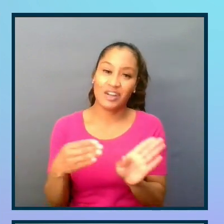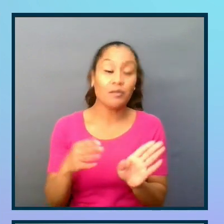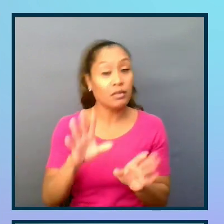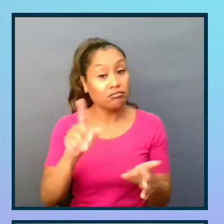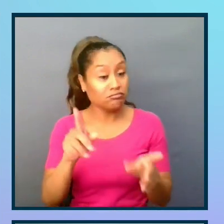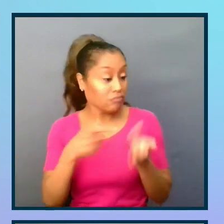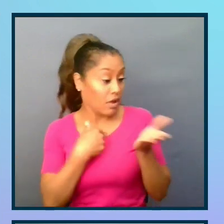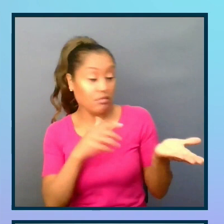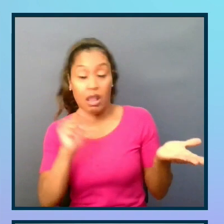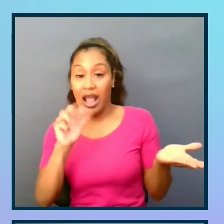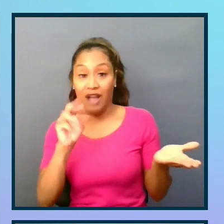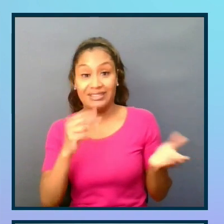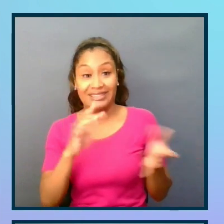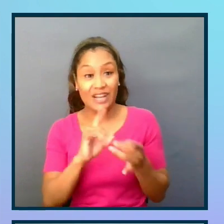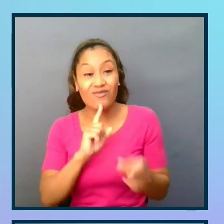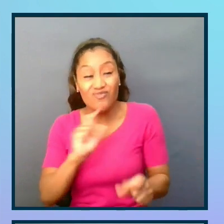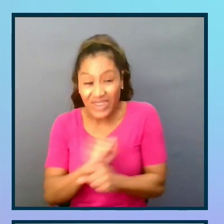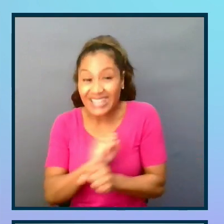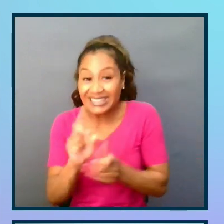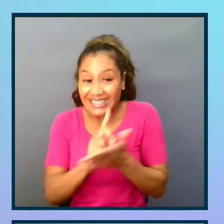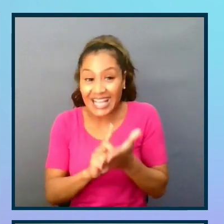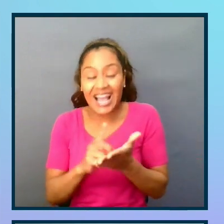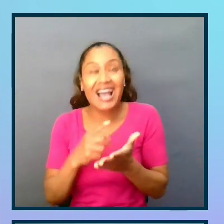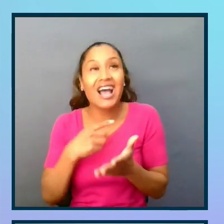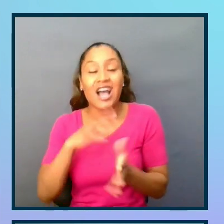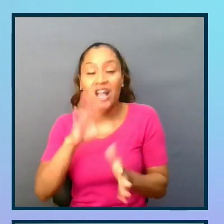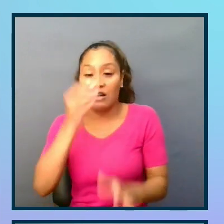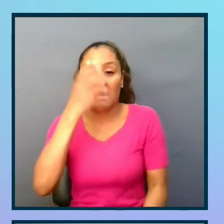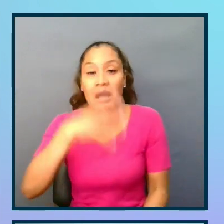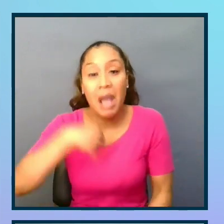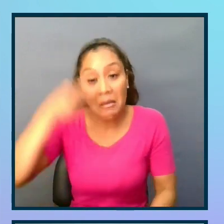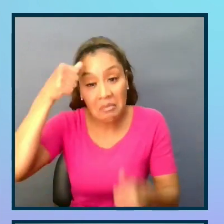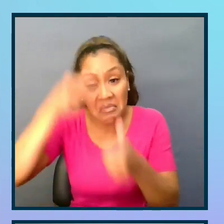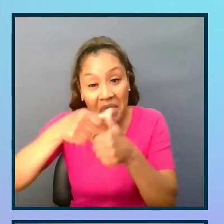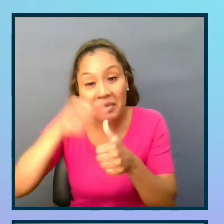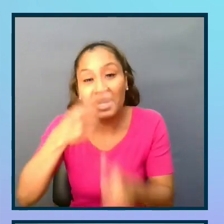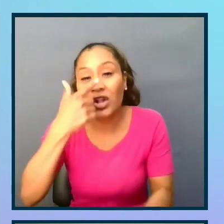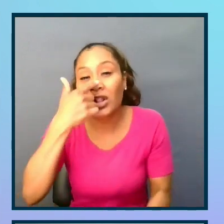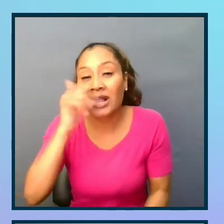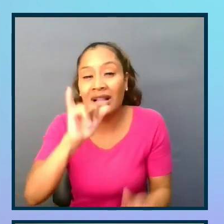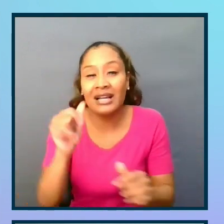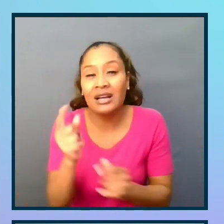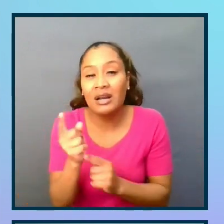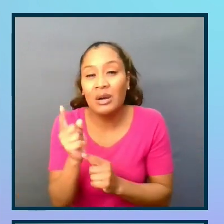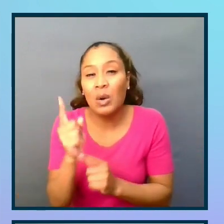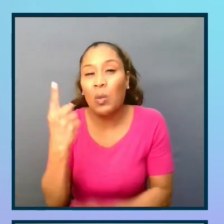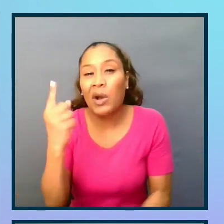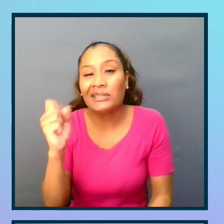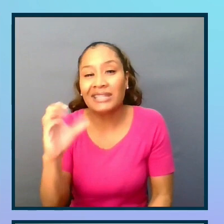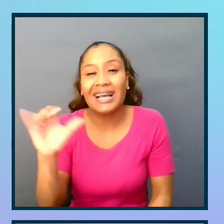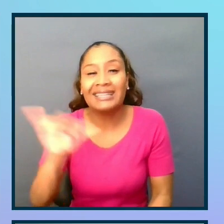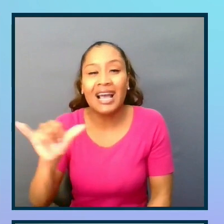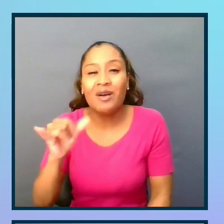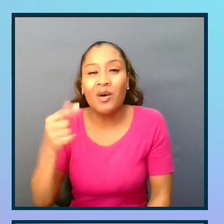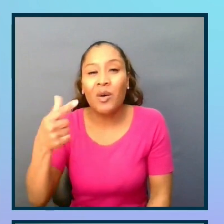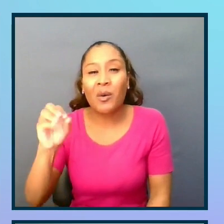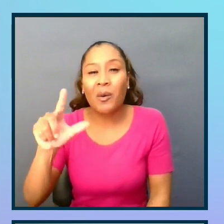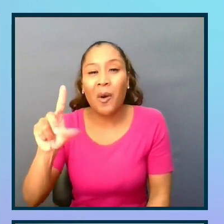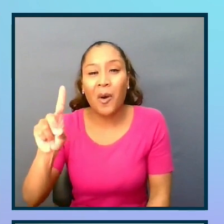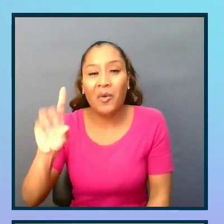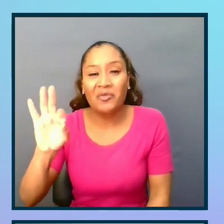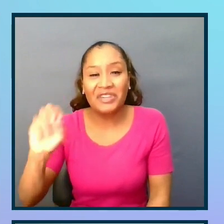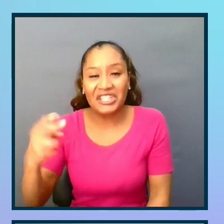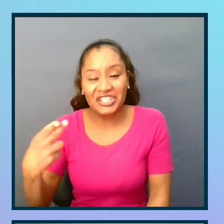I'm guessing my memory is that of a goldfish, so I can't tell you for sure, but I'm guessing this is what I actually said when we reviewed this, which is, okay, Aaron, I'm seeing a